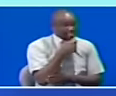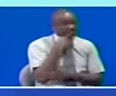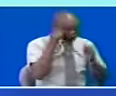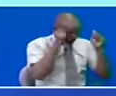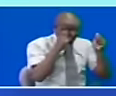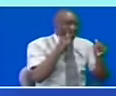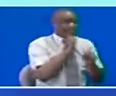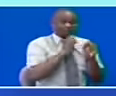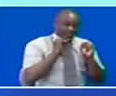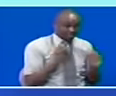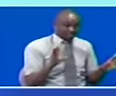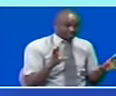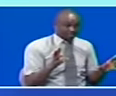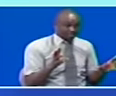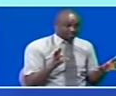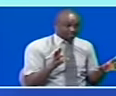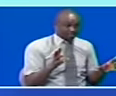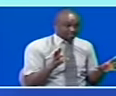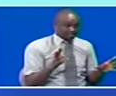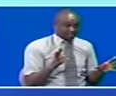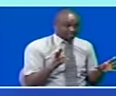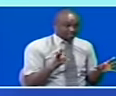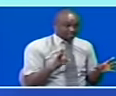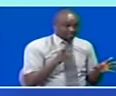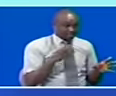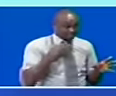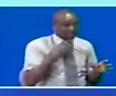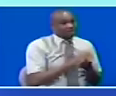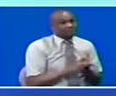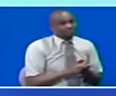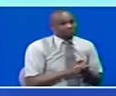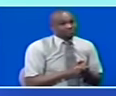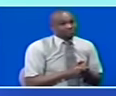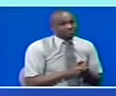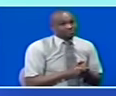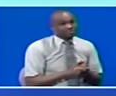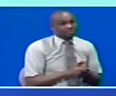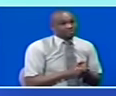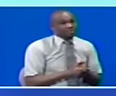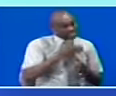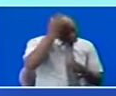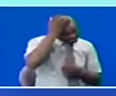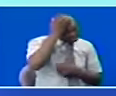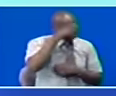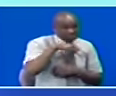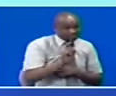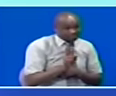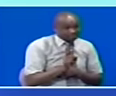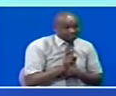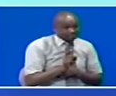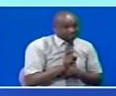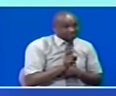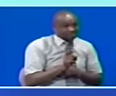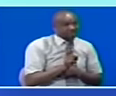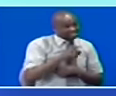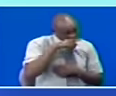strike, and there's a skeletal work that is going on. And the nurses? And the nurses are not on strike in Kenyatta